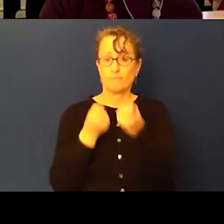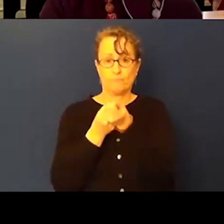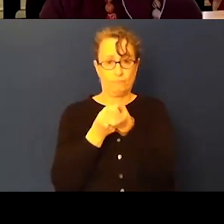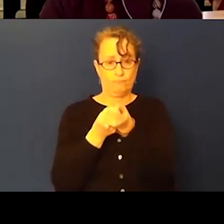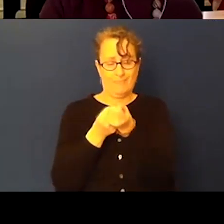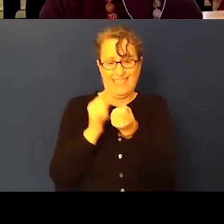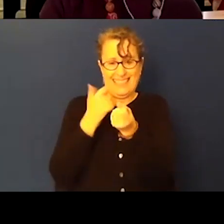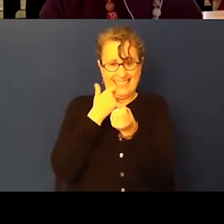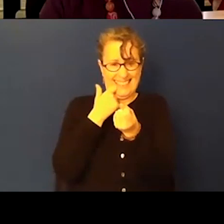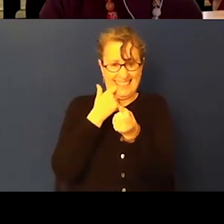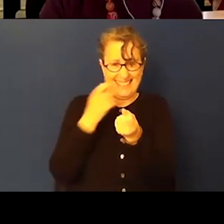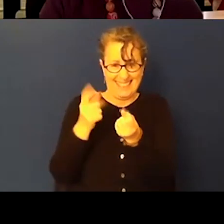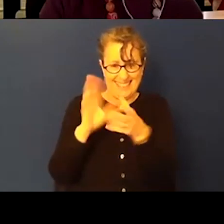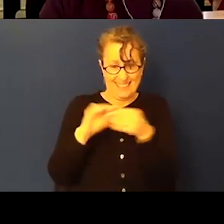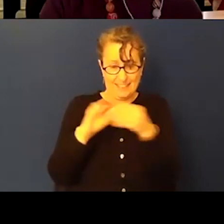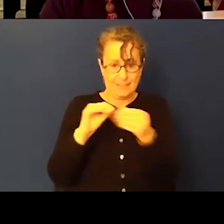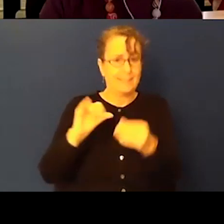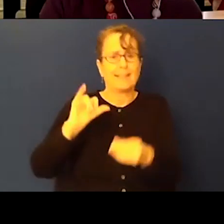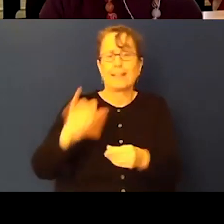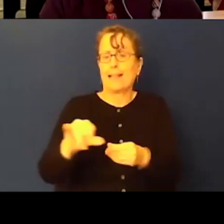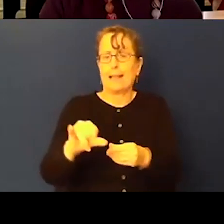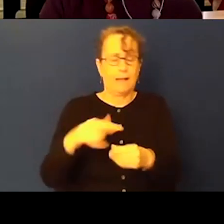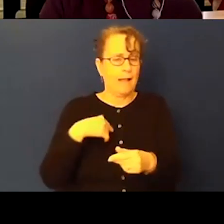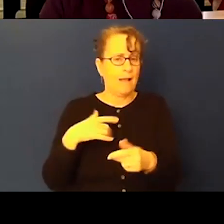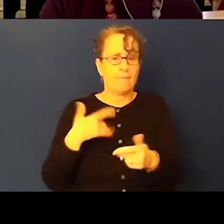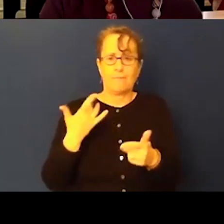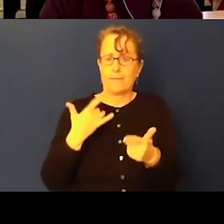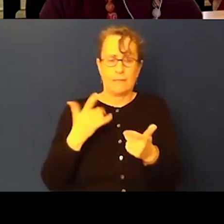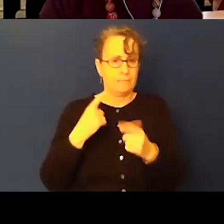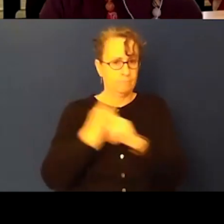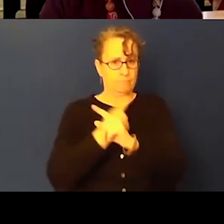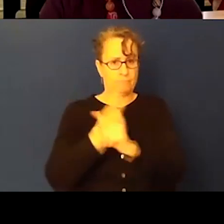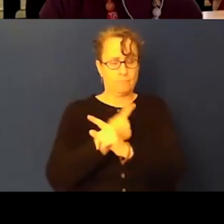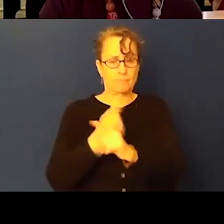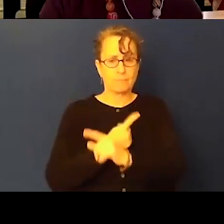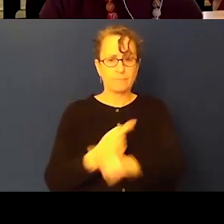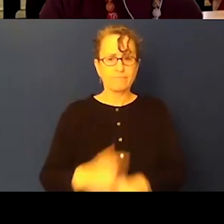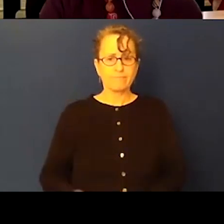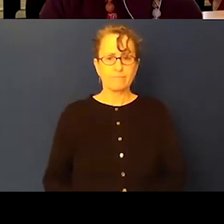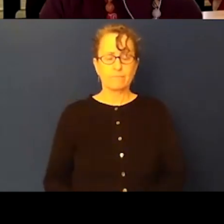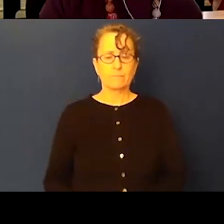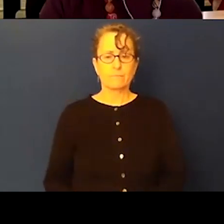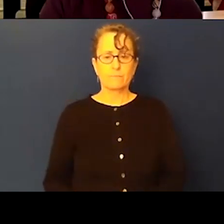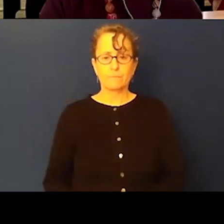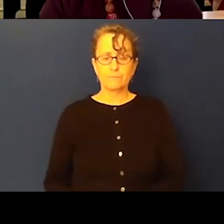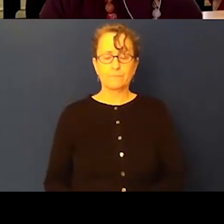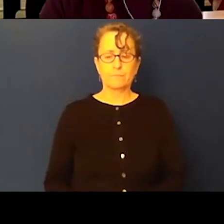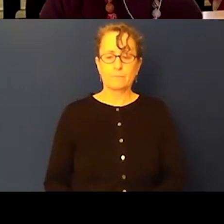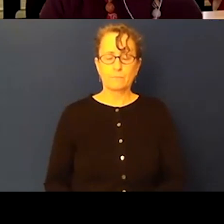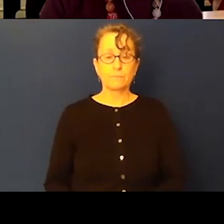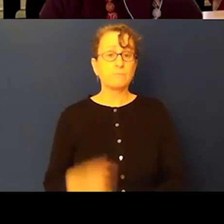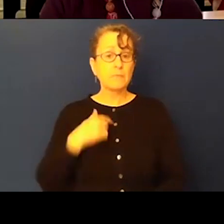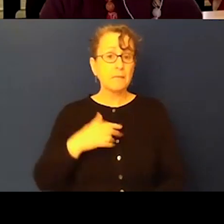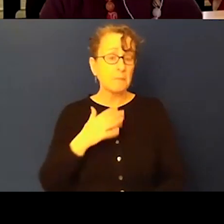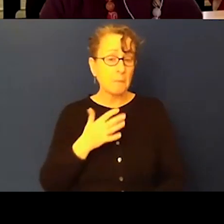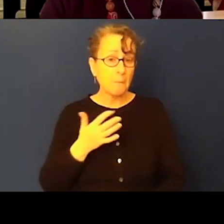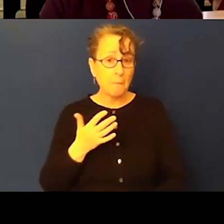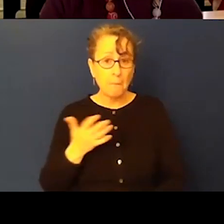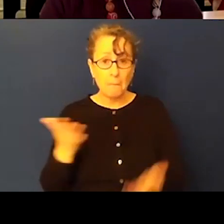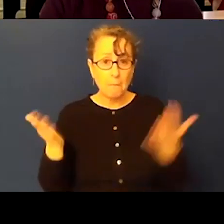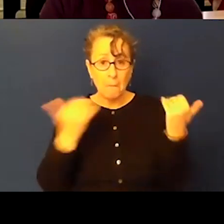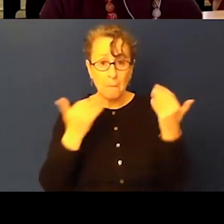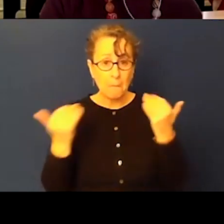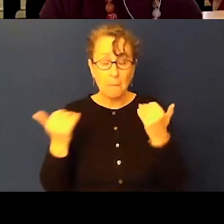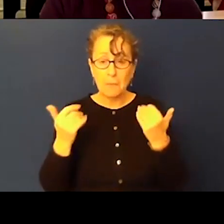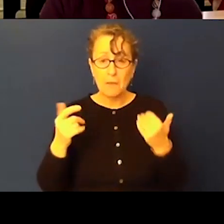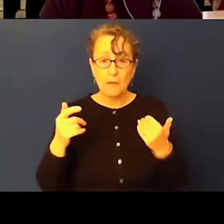what I think of as the purpose of this thing. But I would be curious to hear from those who might incur dependent expenses, what their